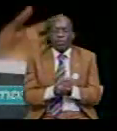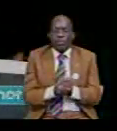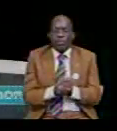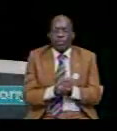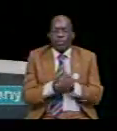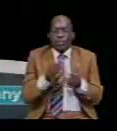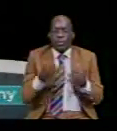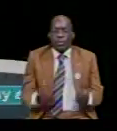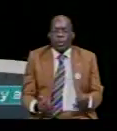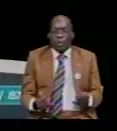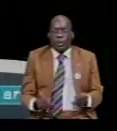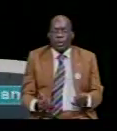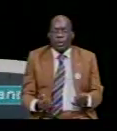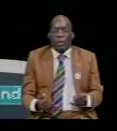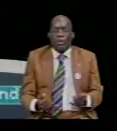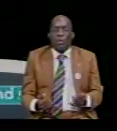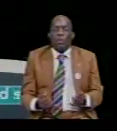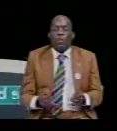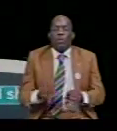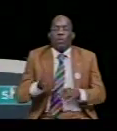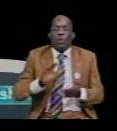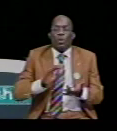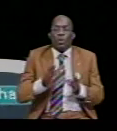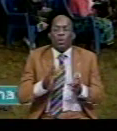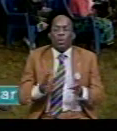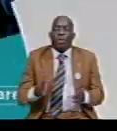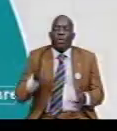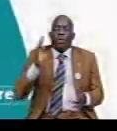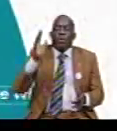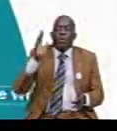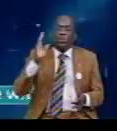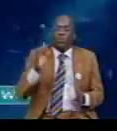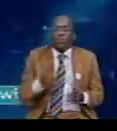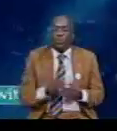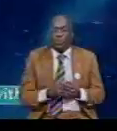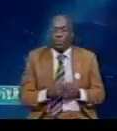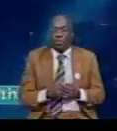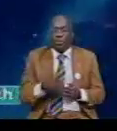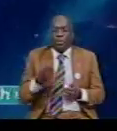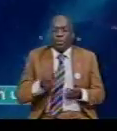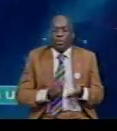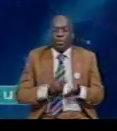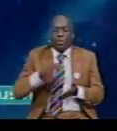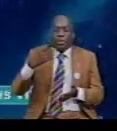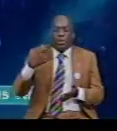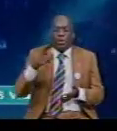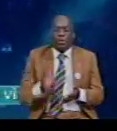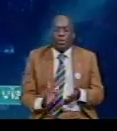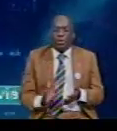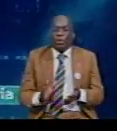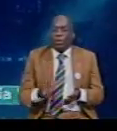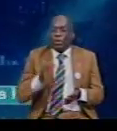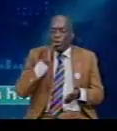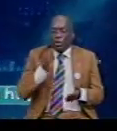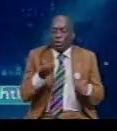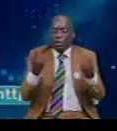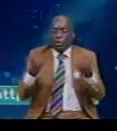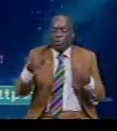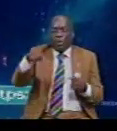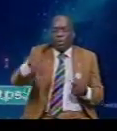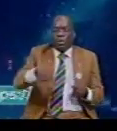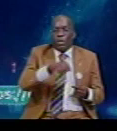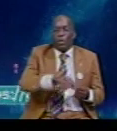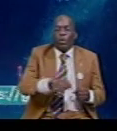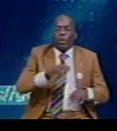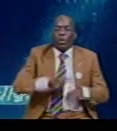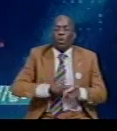Let's listen to online testimony. The glory of the Lord is indeed coming down even online